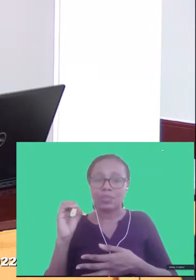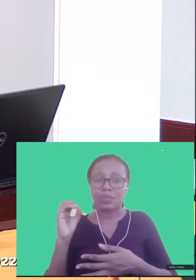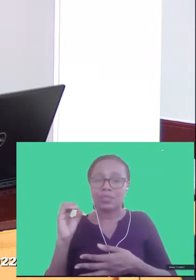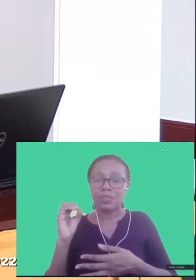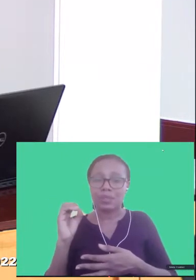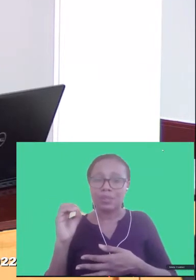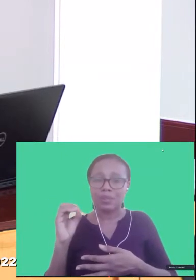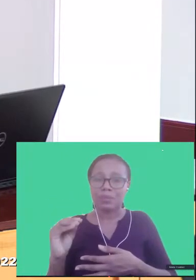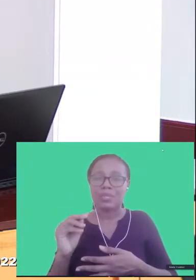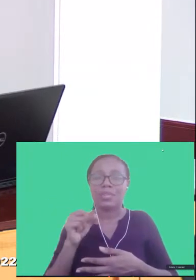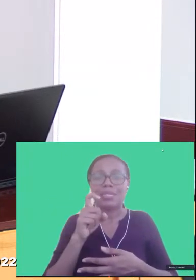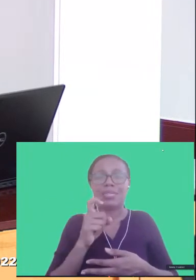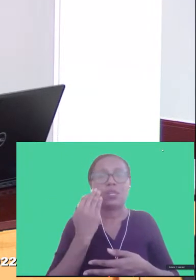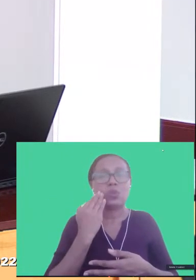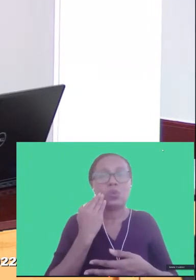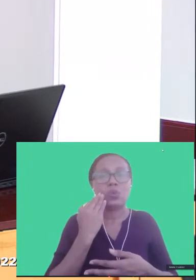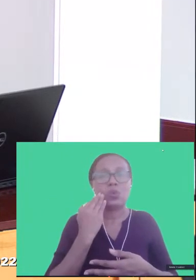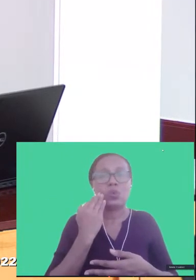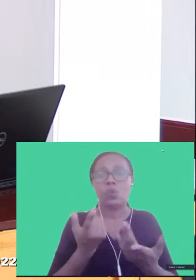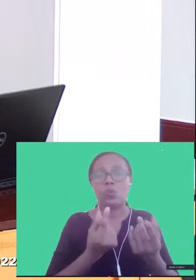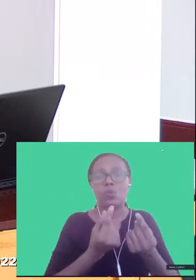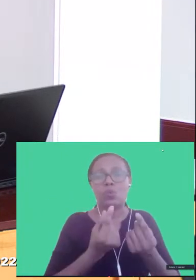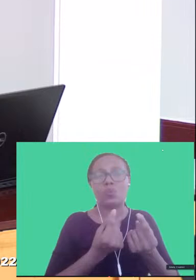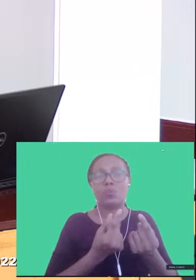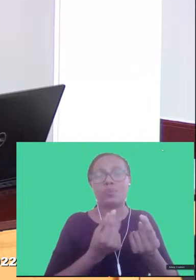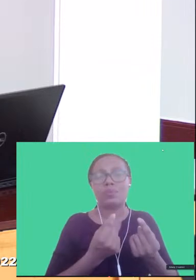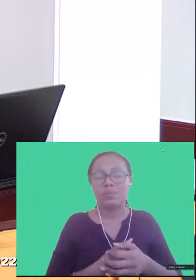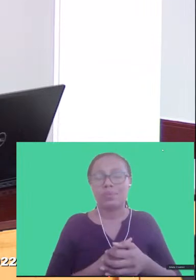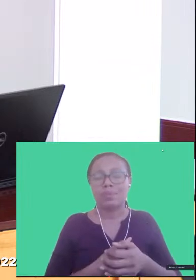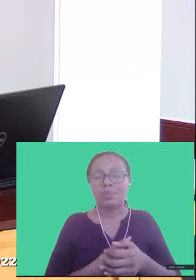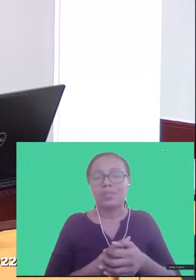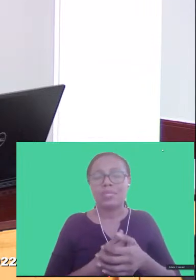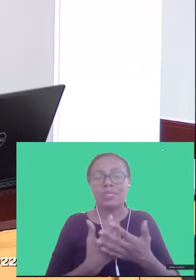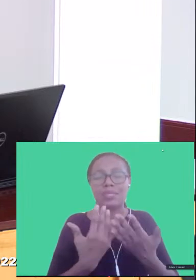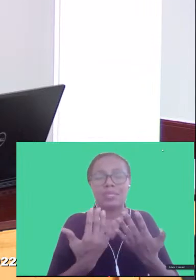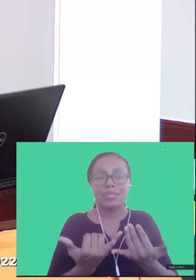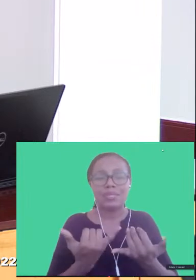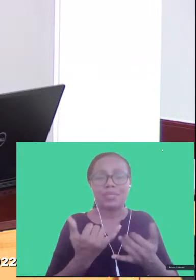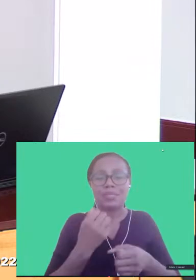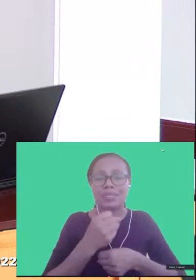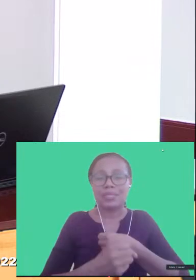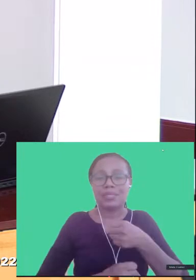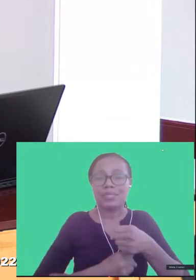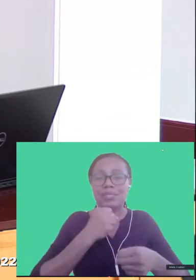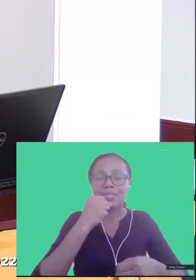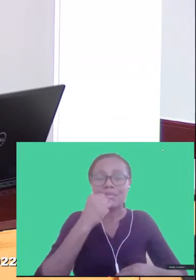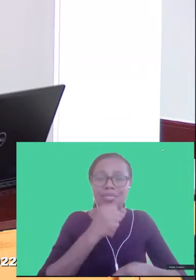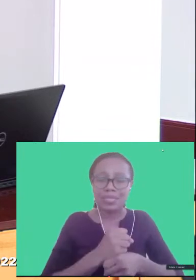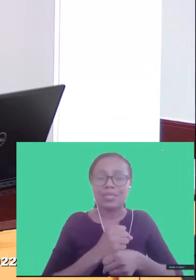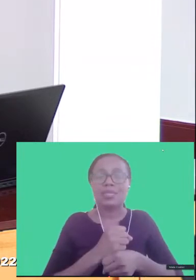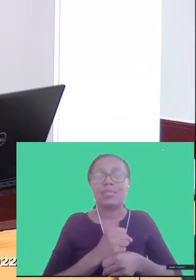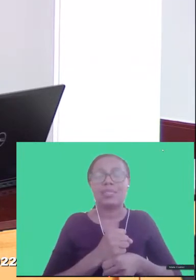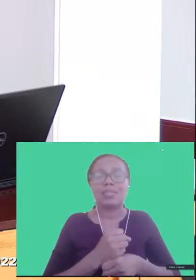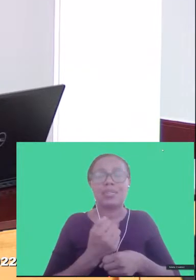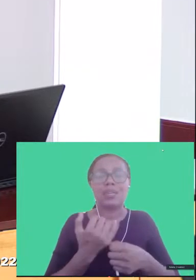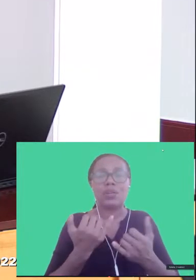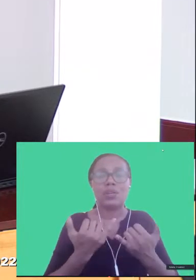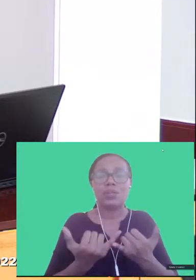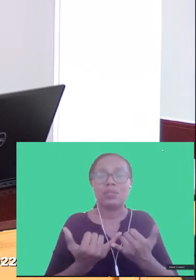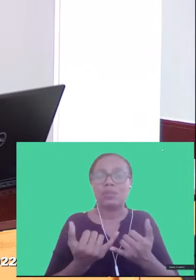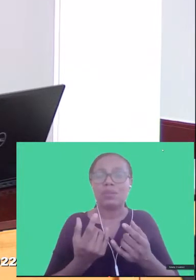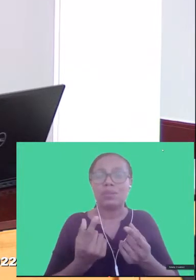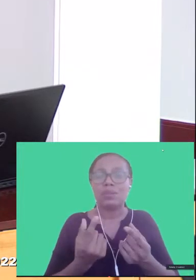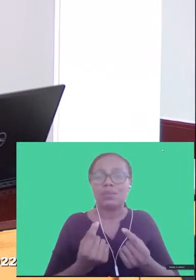And currently we are doing some addressing immediate needs. So we've had some trainer programs have already been rolled